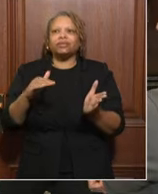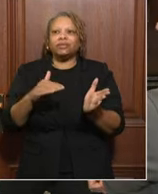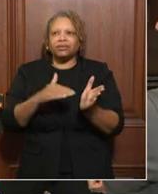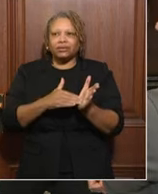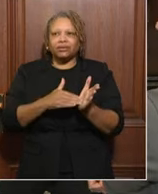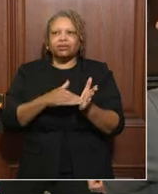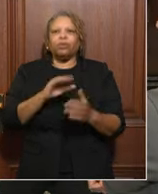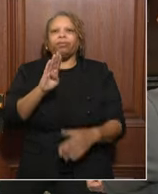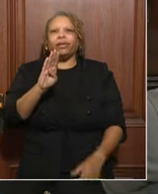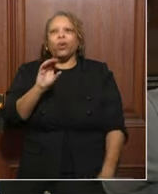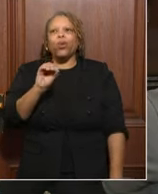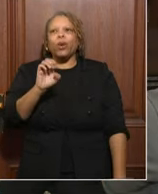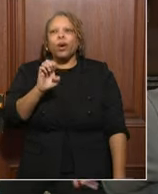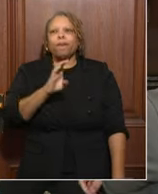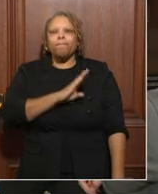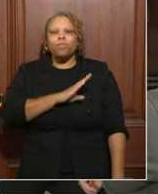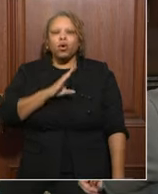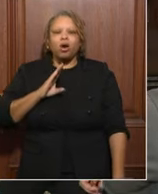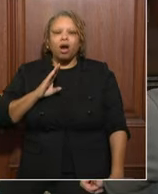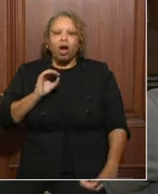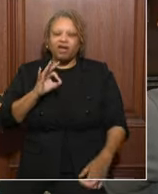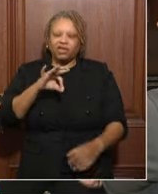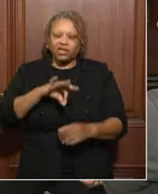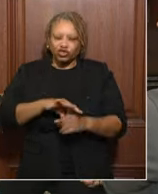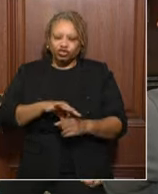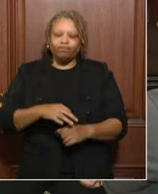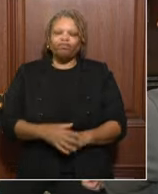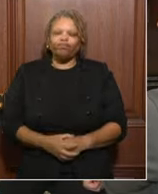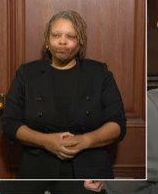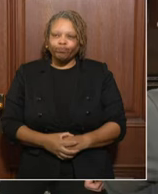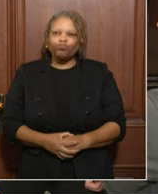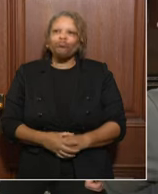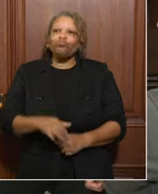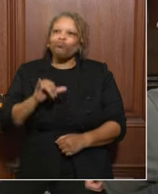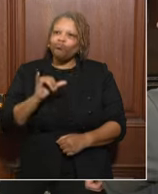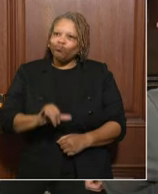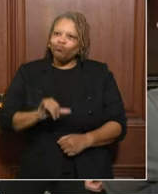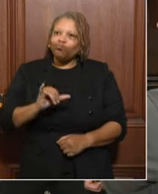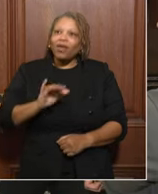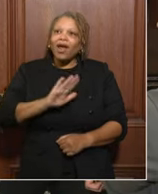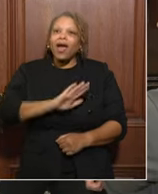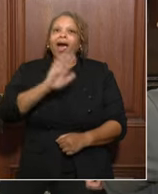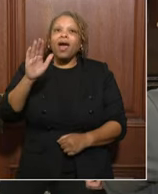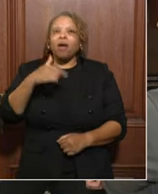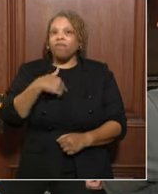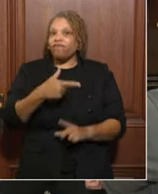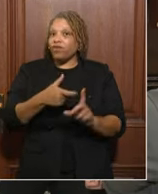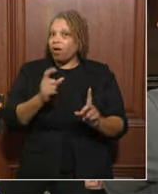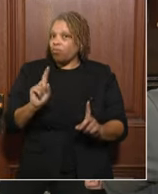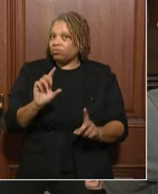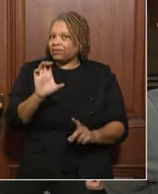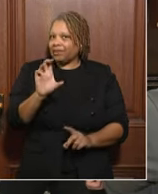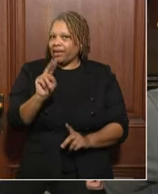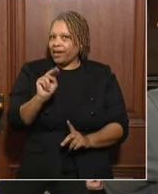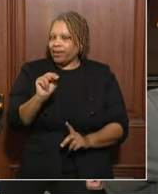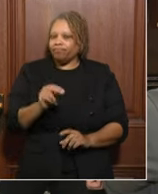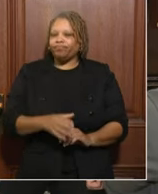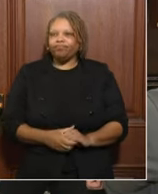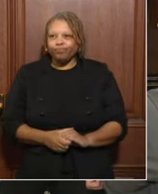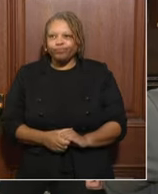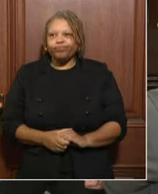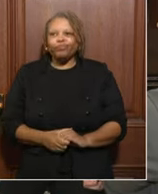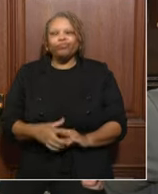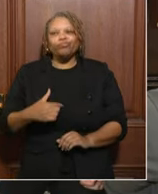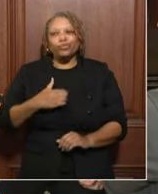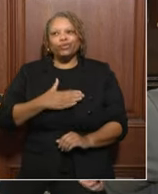Yes. Hi, Mayor Bowser. Gabe Cohen from CNN. Hi. I appreciate you taking the question and going through all of